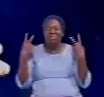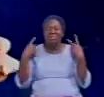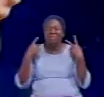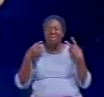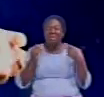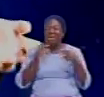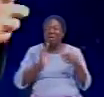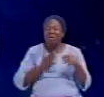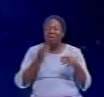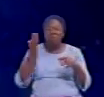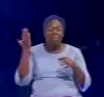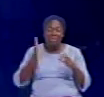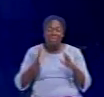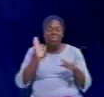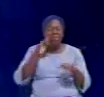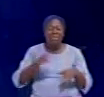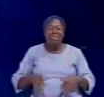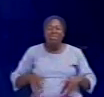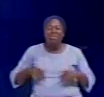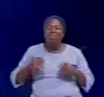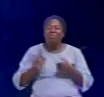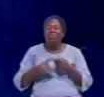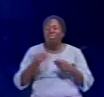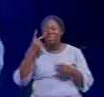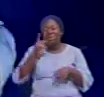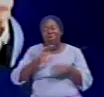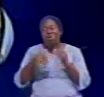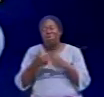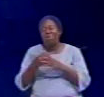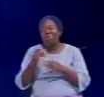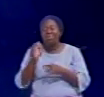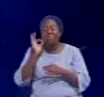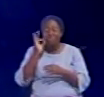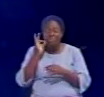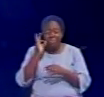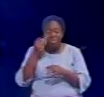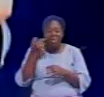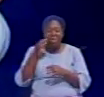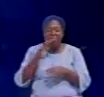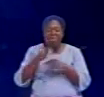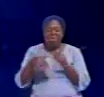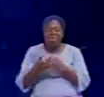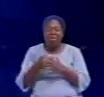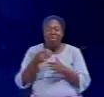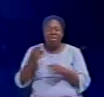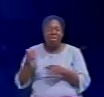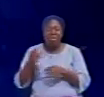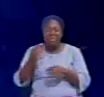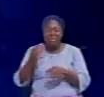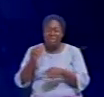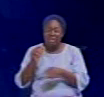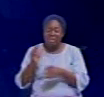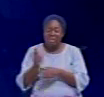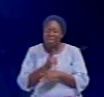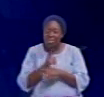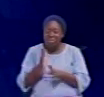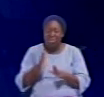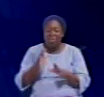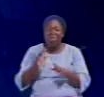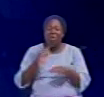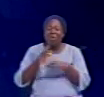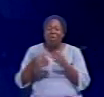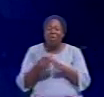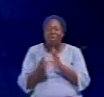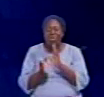fruits of all his labor, that no one of the converts that God has given him will be